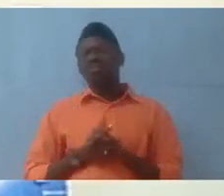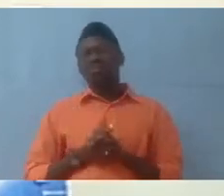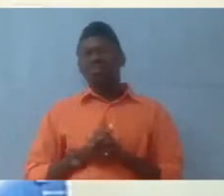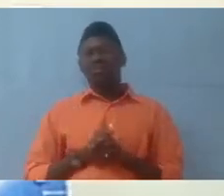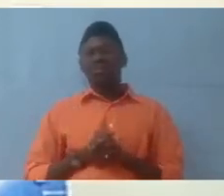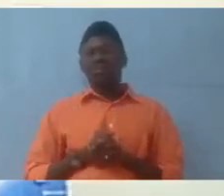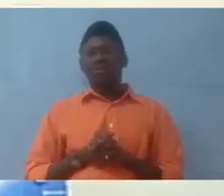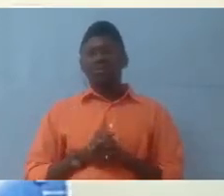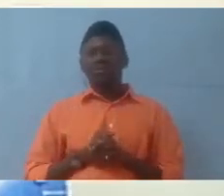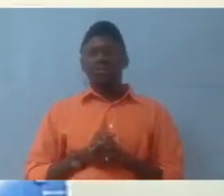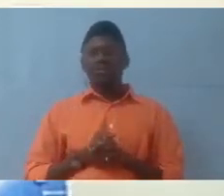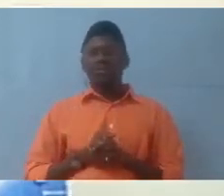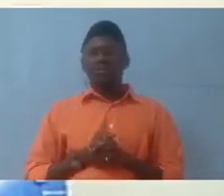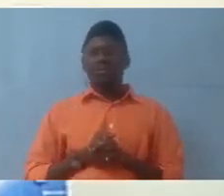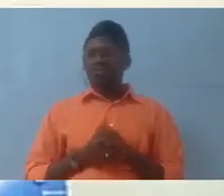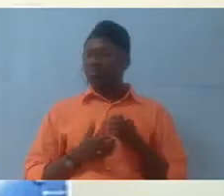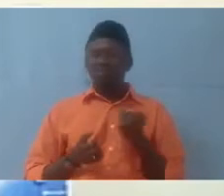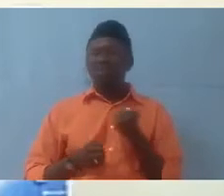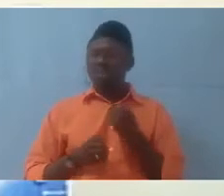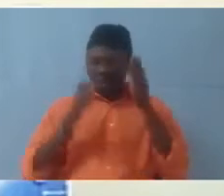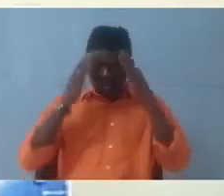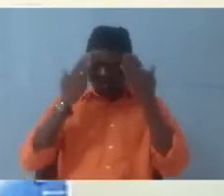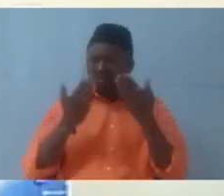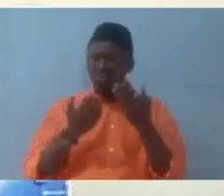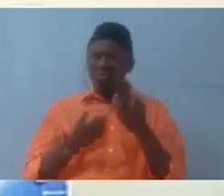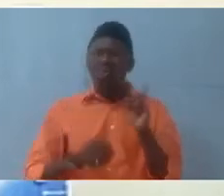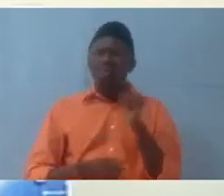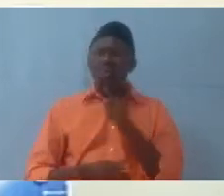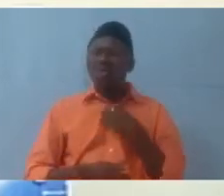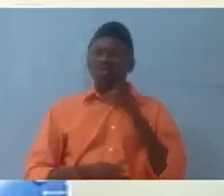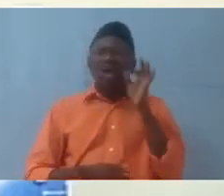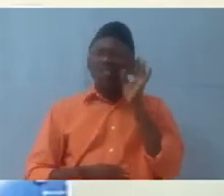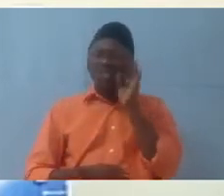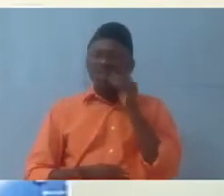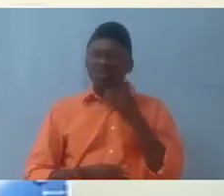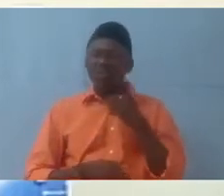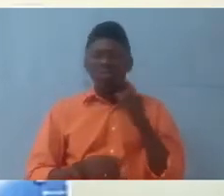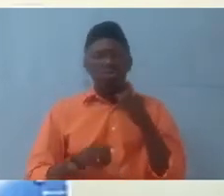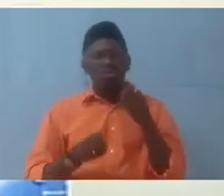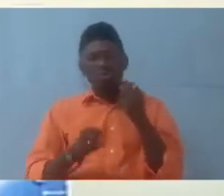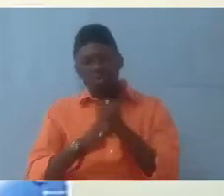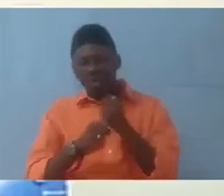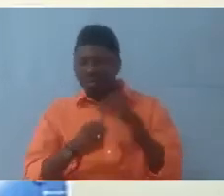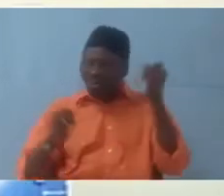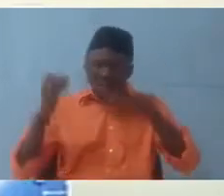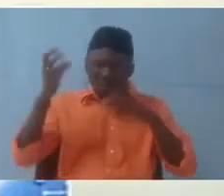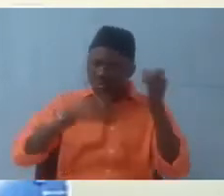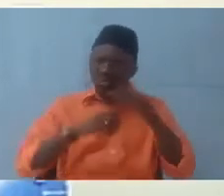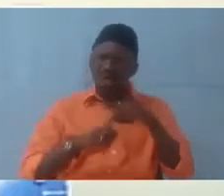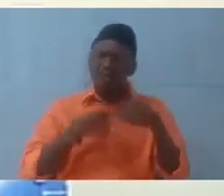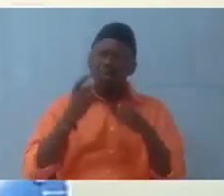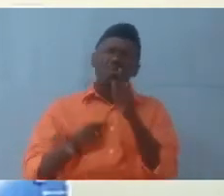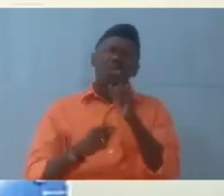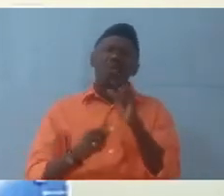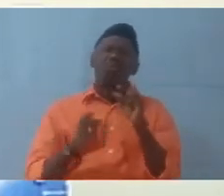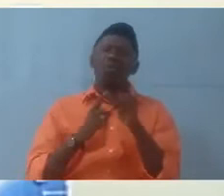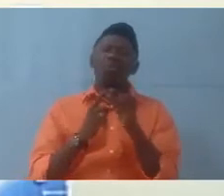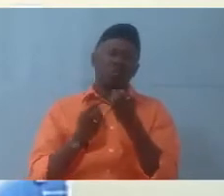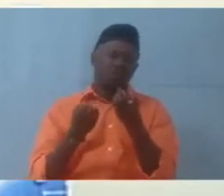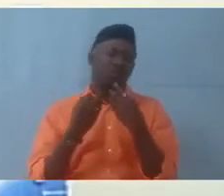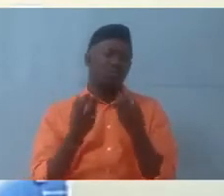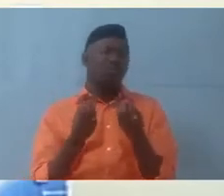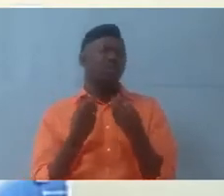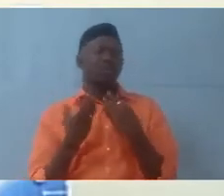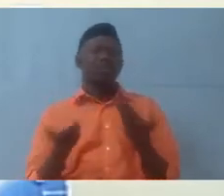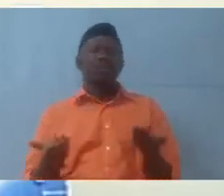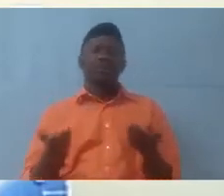any reason as to why I should reply to us or make a comment as to what he was saying. Ndax gisuma ben dalil lu tax may wara tontu lim doon wax.